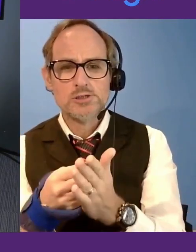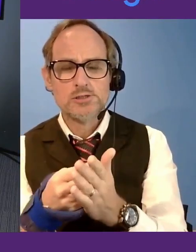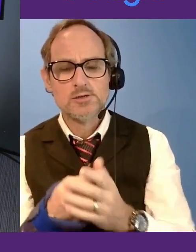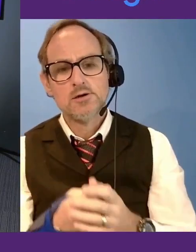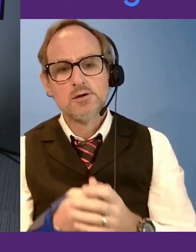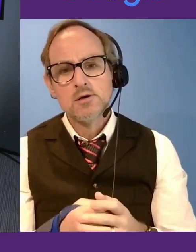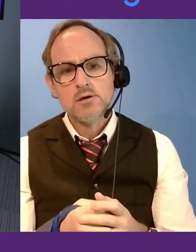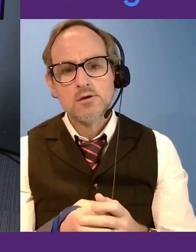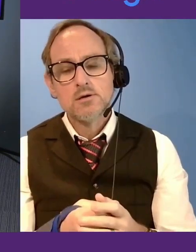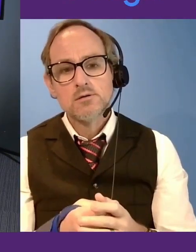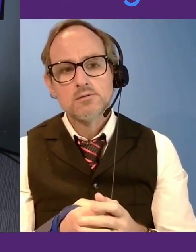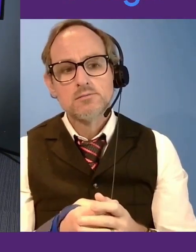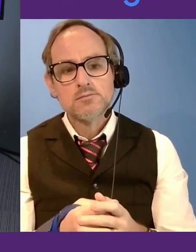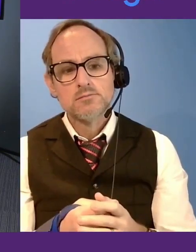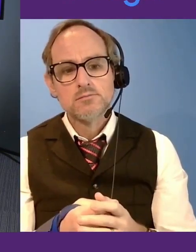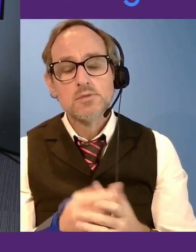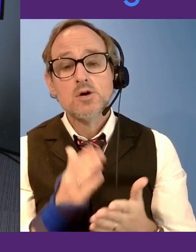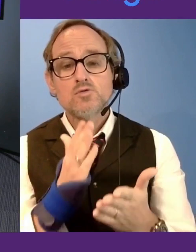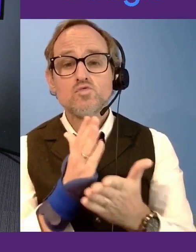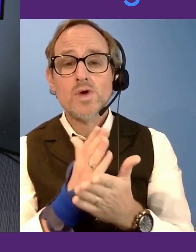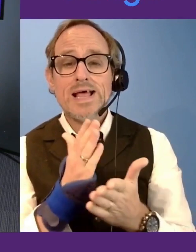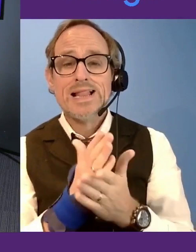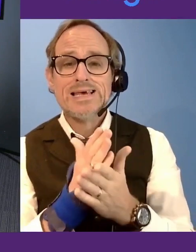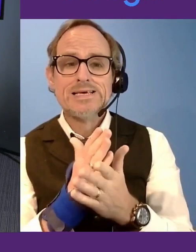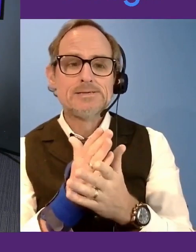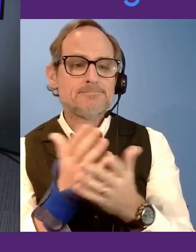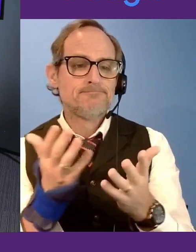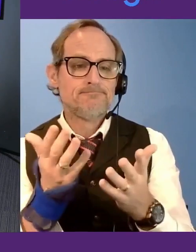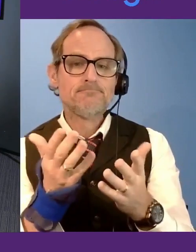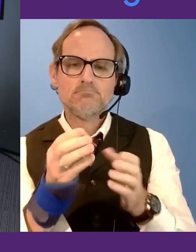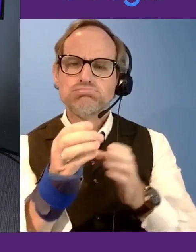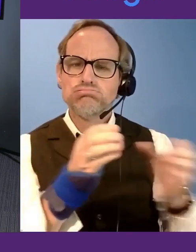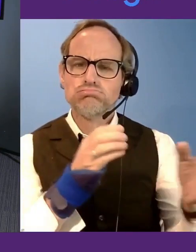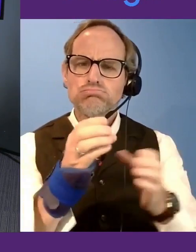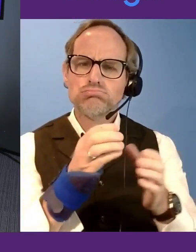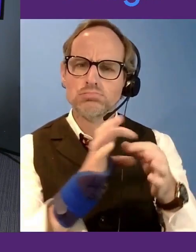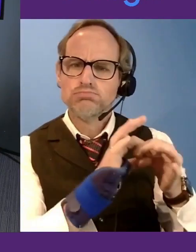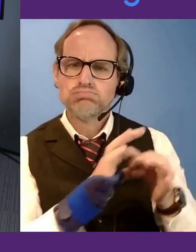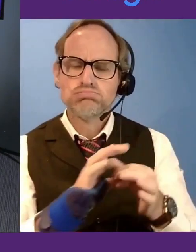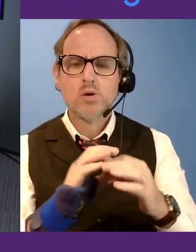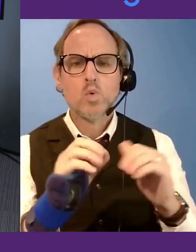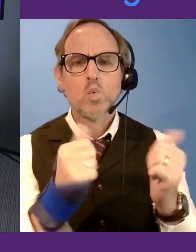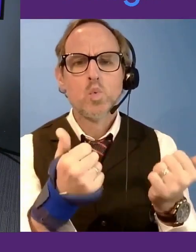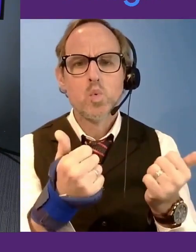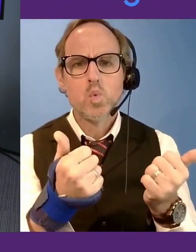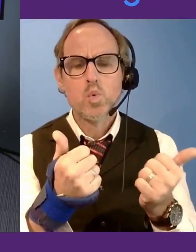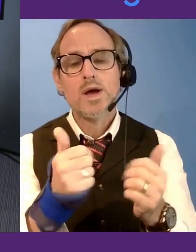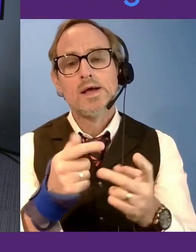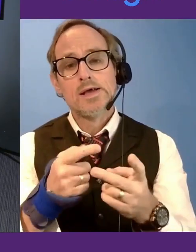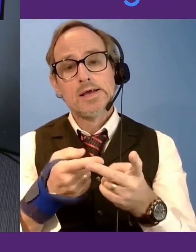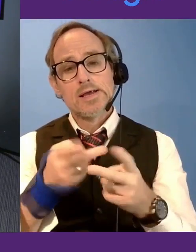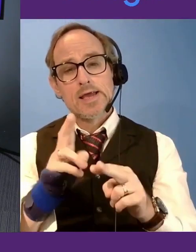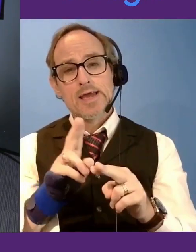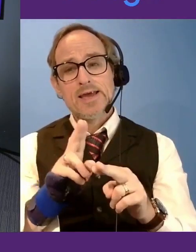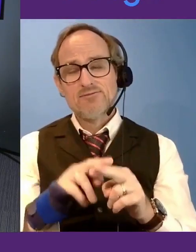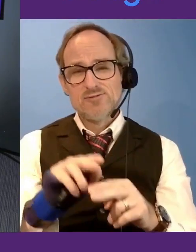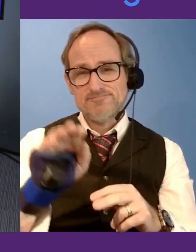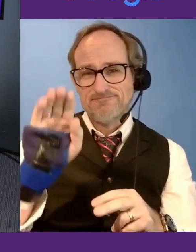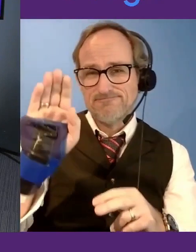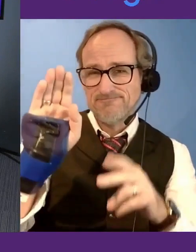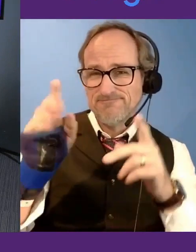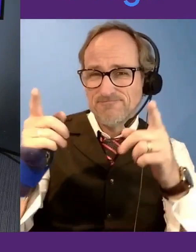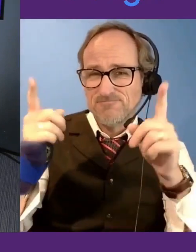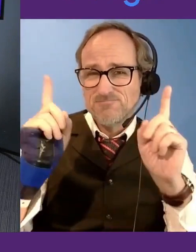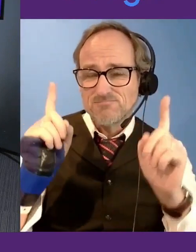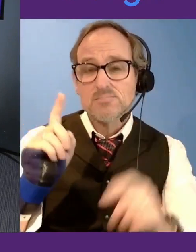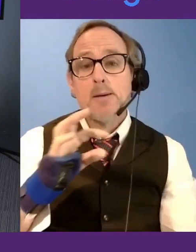carrot is the research you can potentially, a happier customer, loyal customer. There's duty of care for your